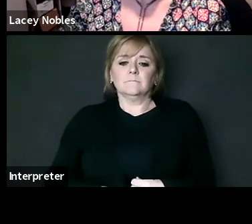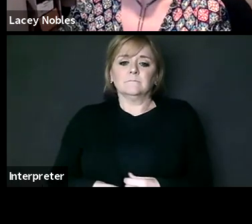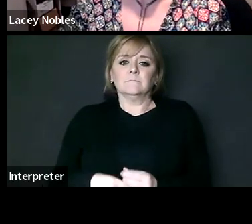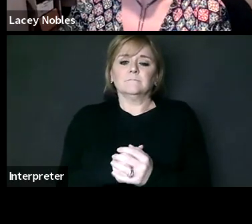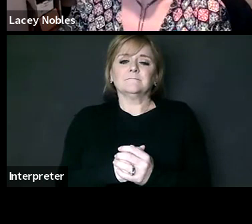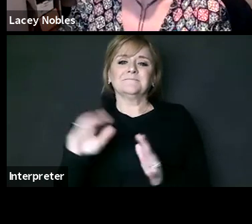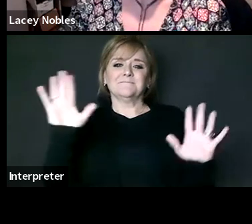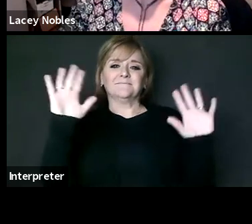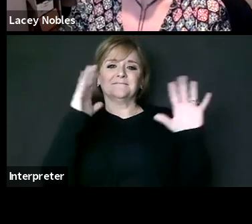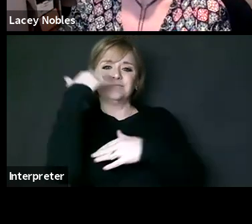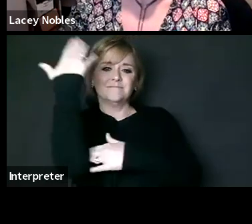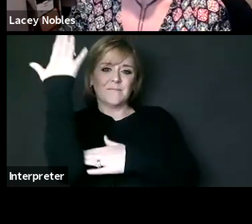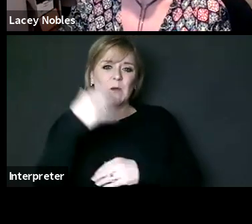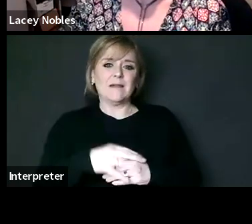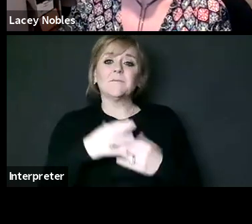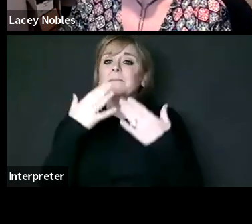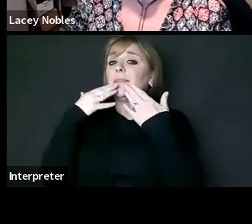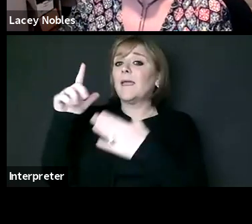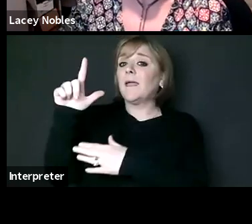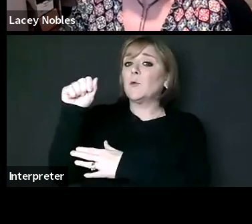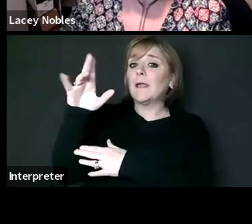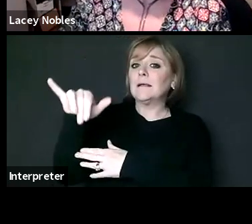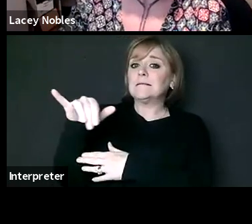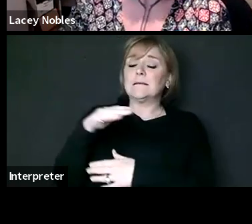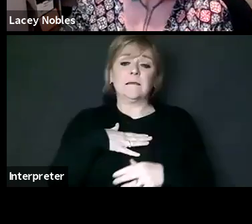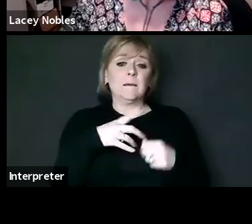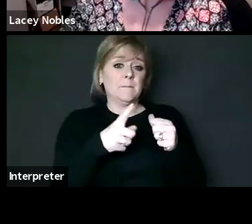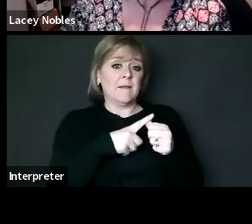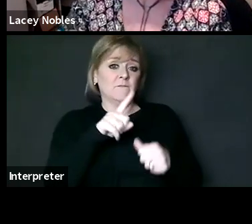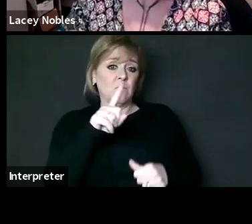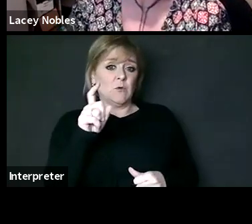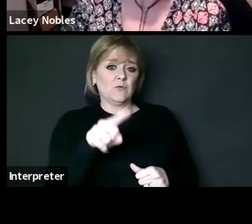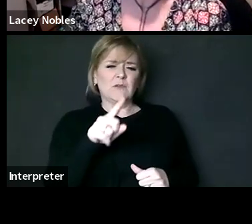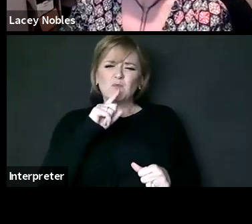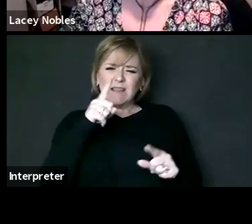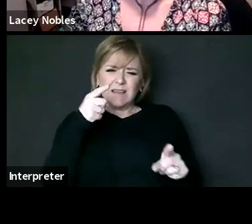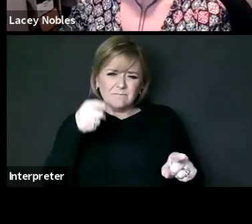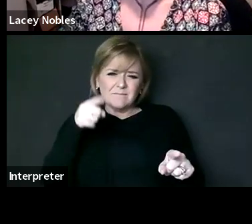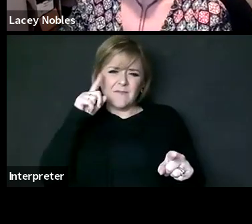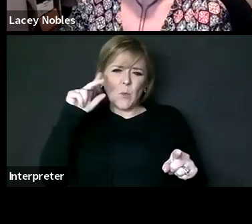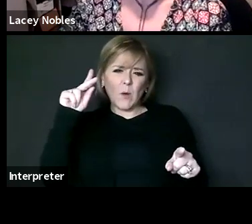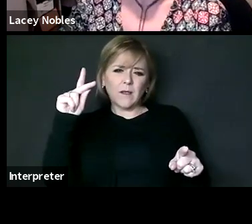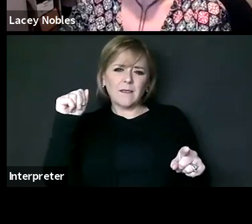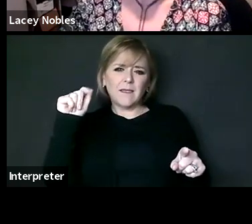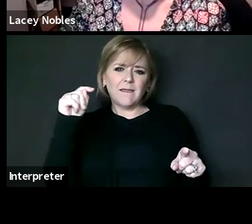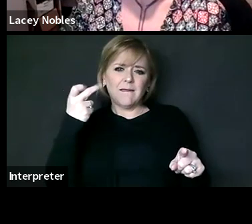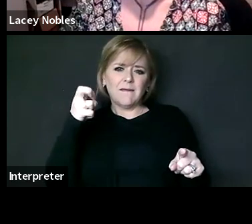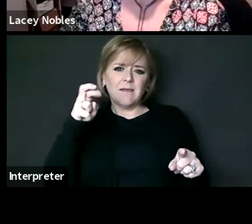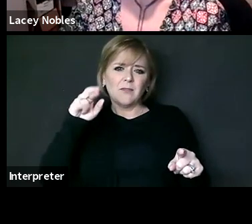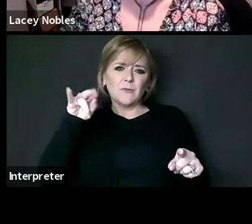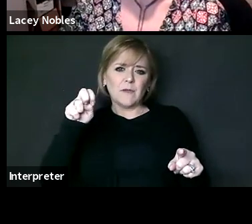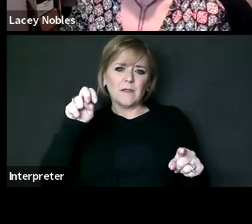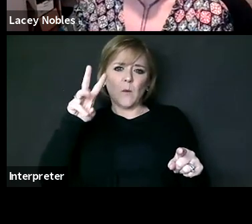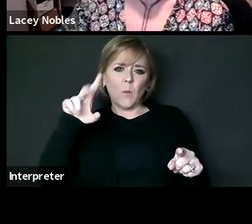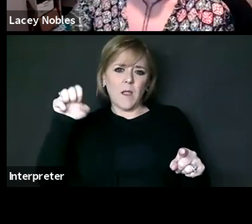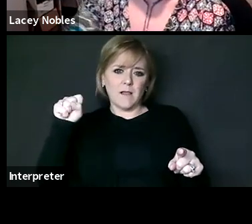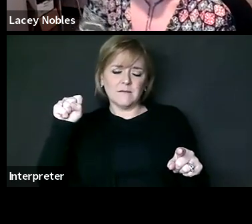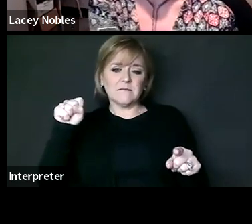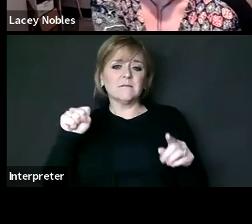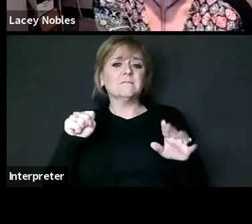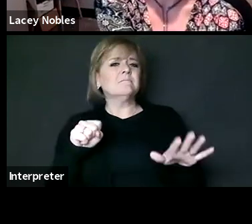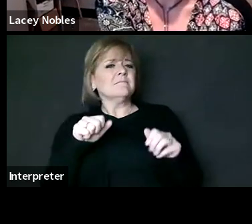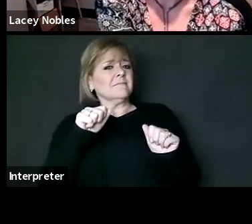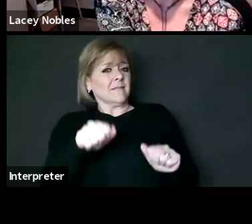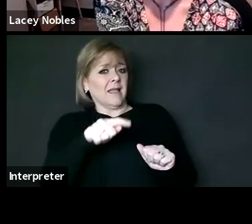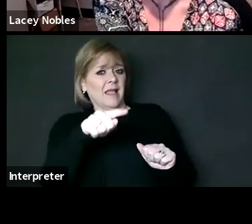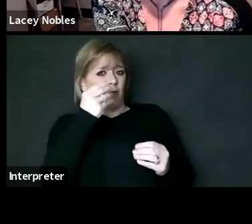Hey, good morning, everybody. Thanks, Lacey. My first question, this is probably for Ms. Wells. Catherine, for a moment, just kind of give us an